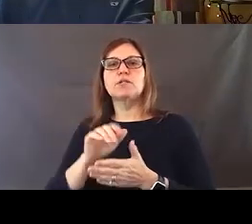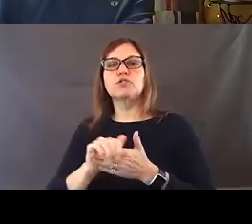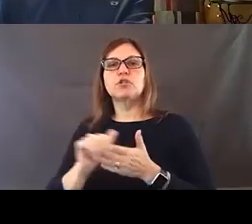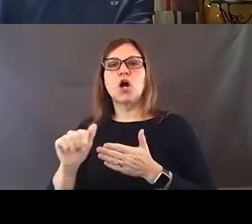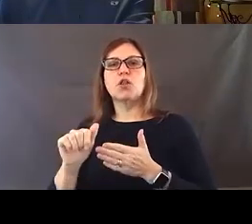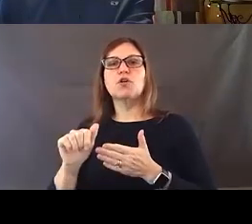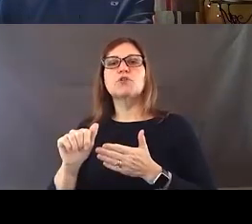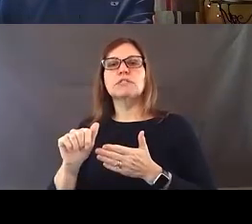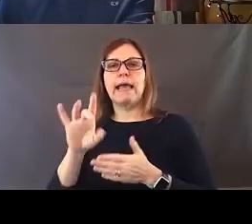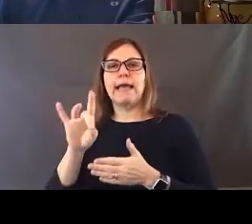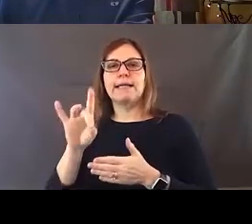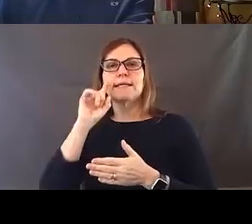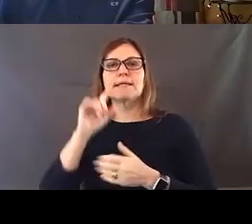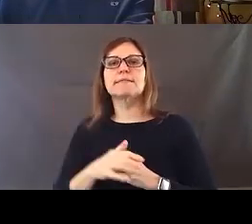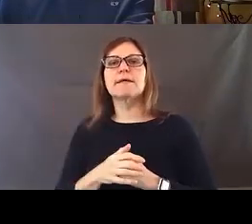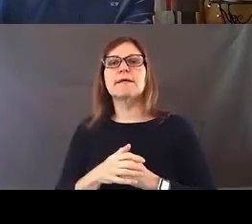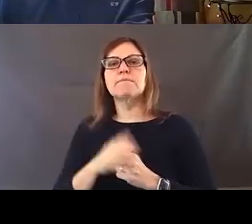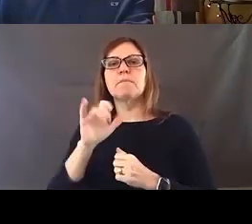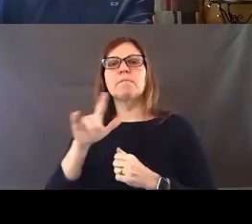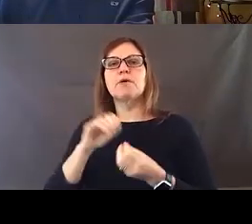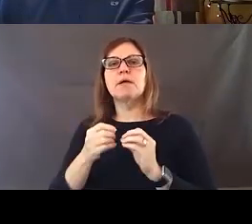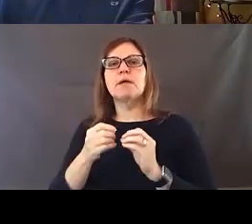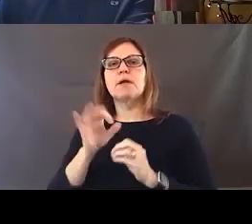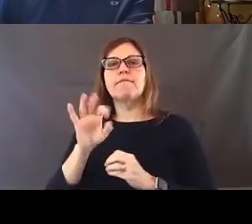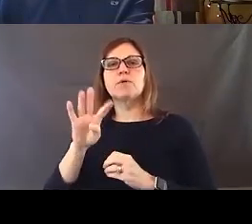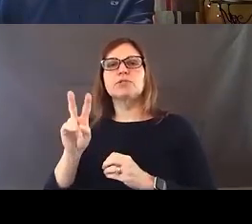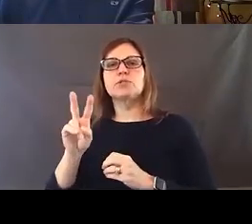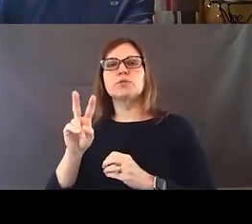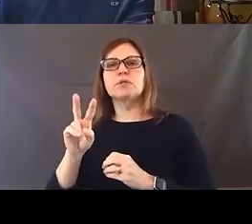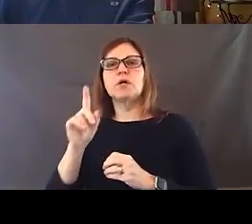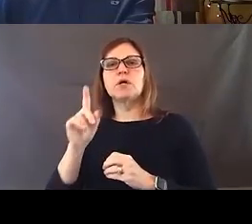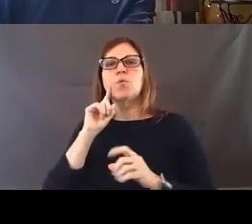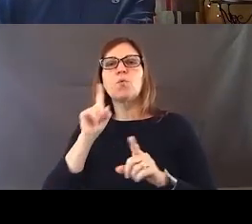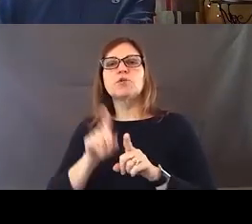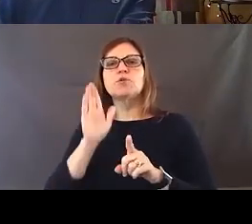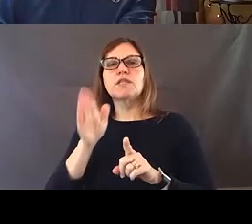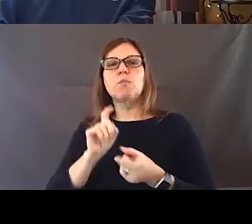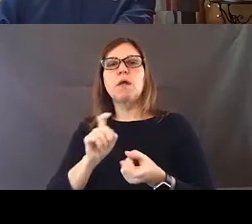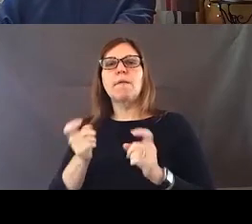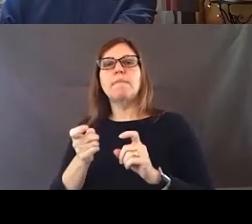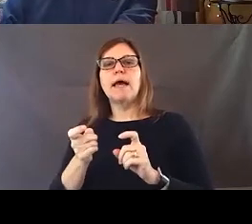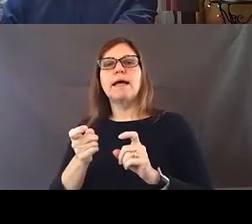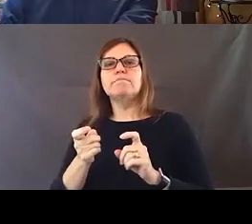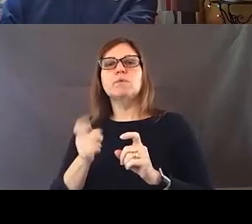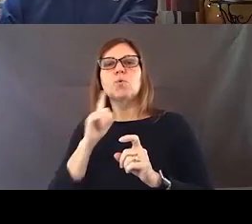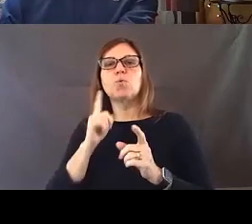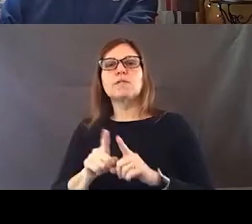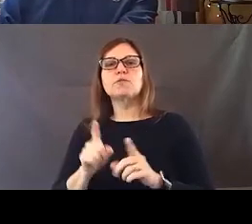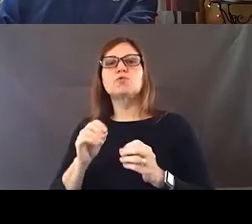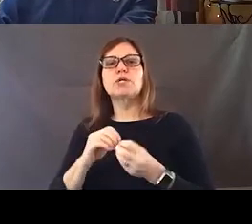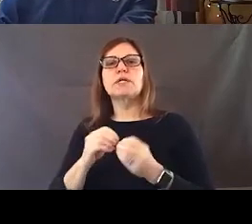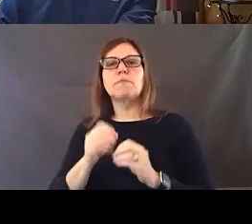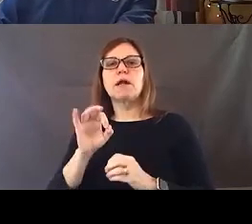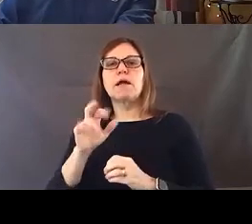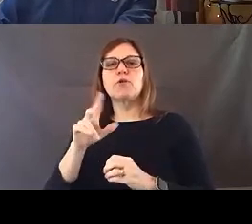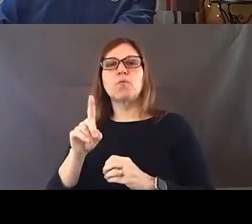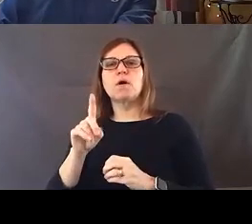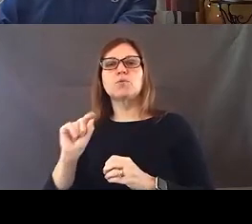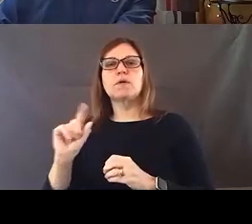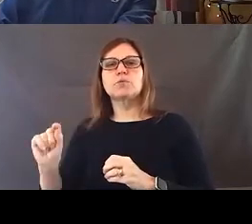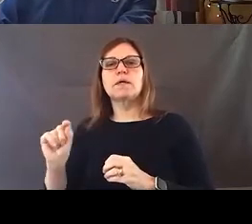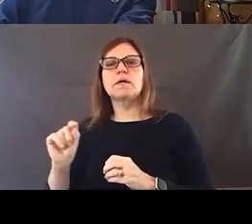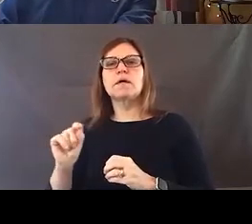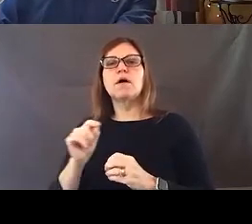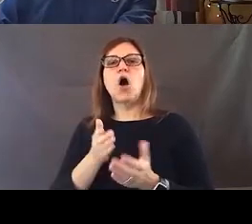$542,731.80. Bill number 942, resolution amending resolution number 31 of 2020, authorizing the Department